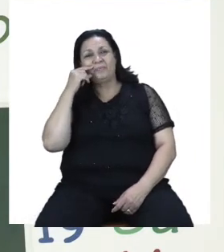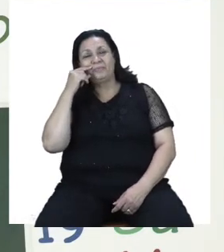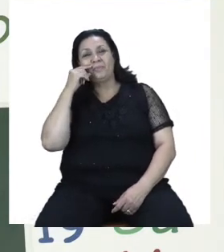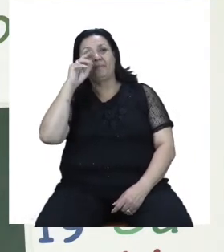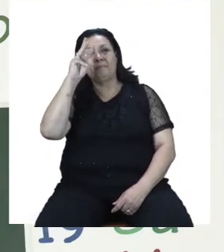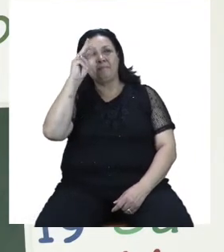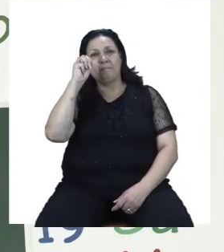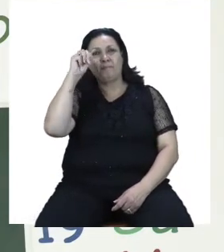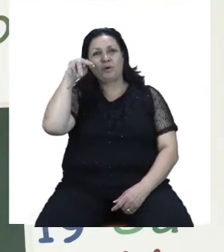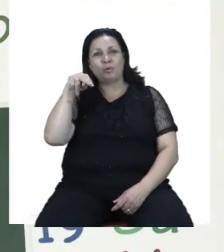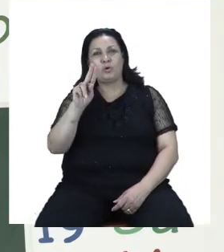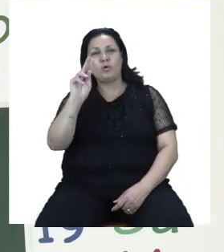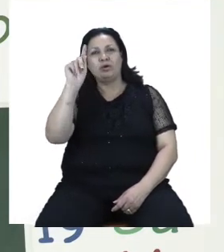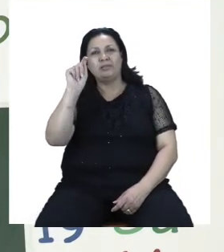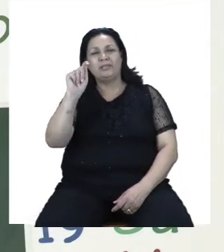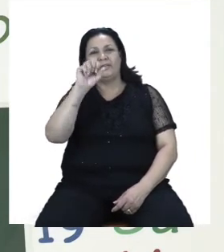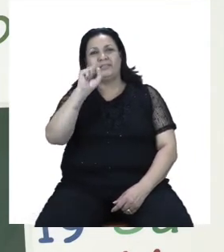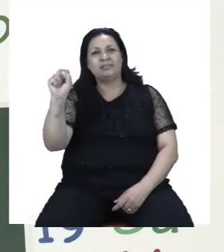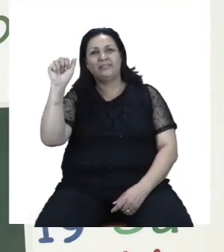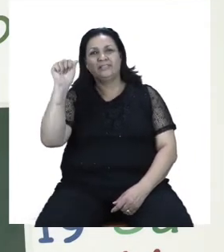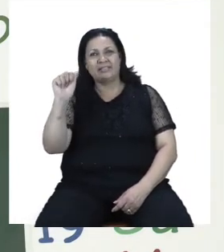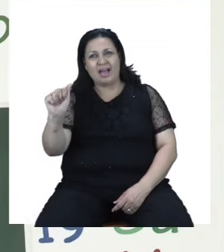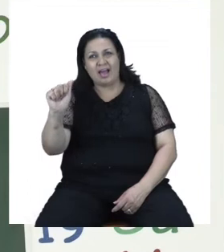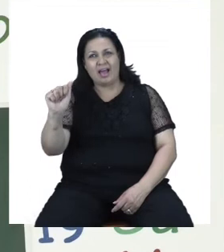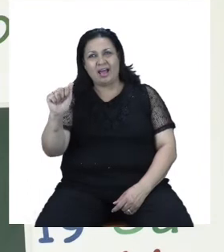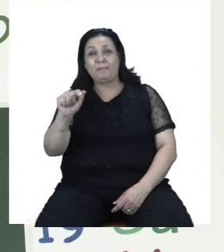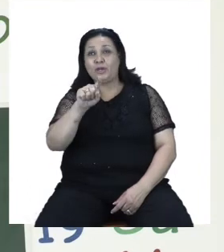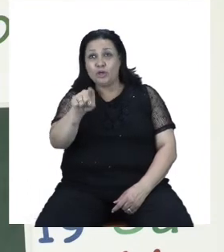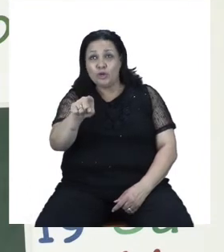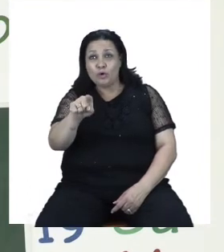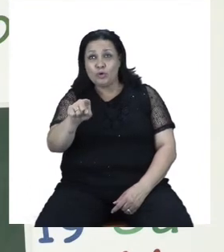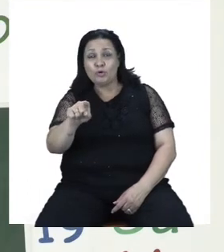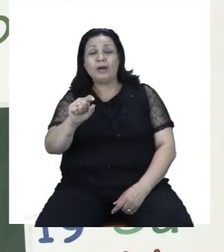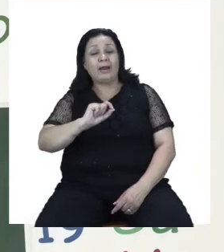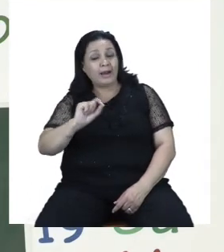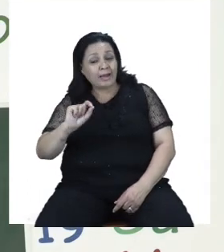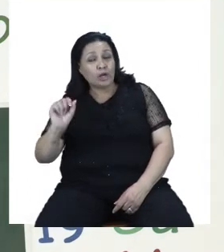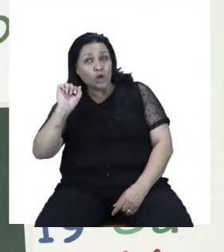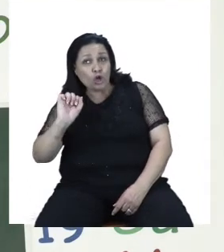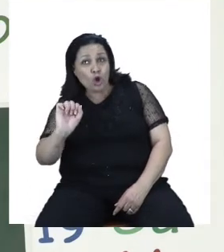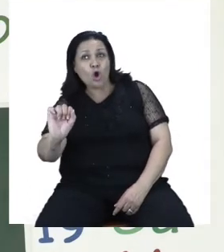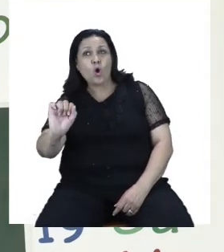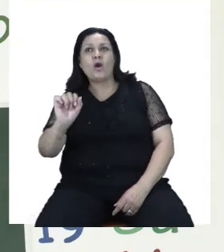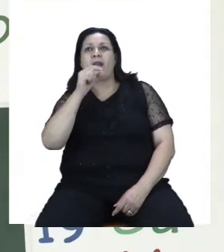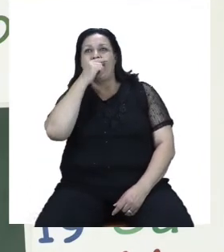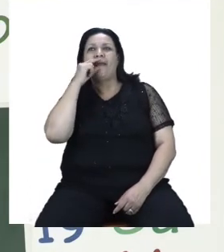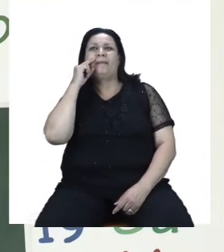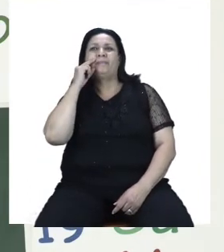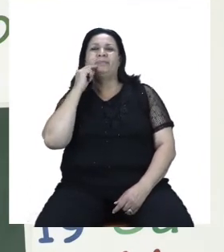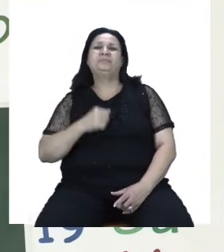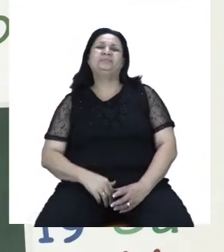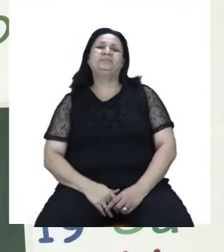as well? Good job, clever boys and girls. Remember, this is your name and not